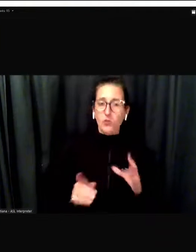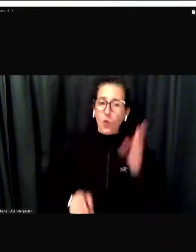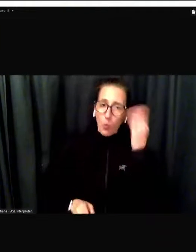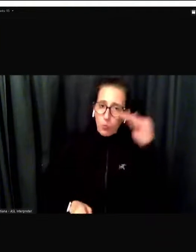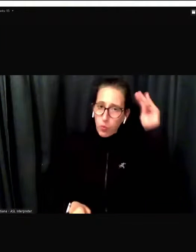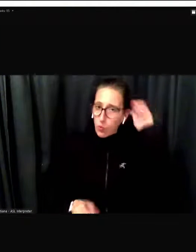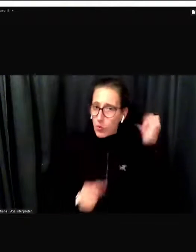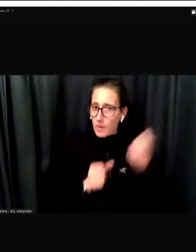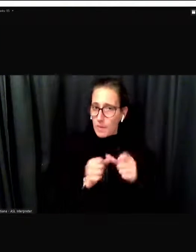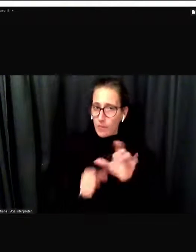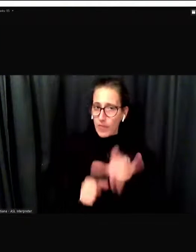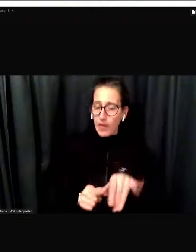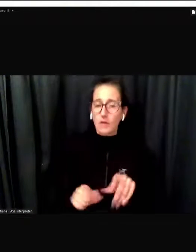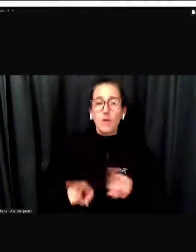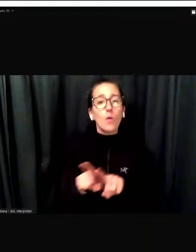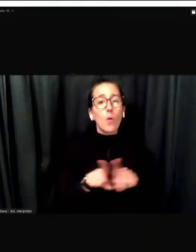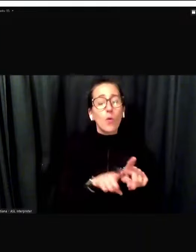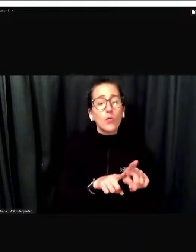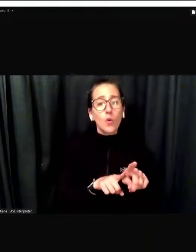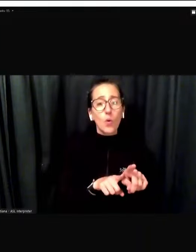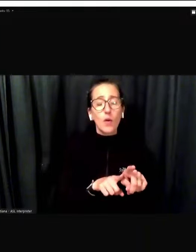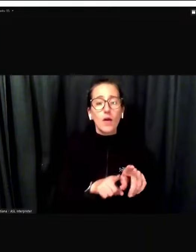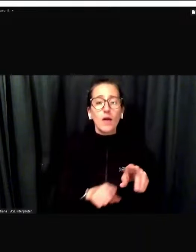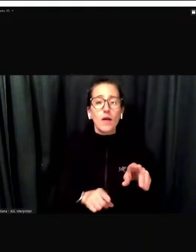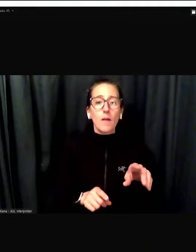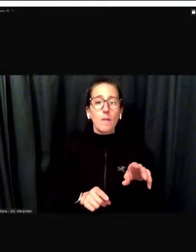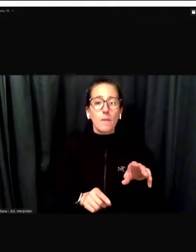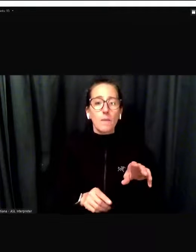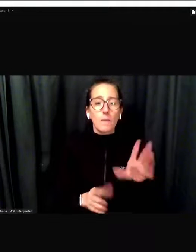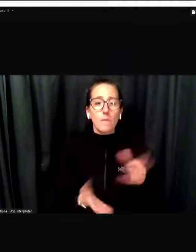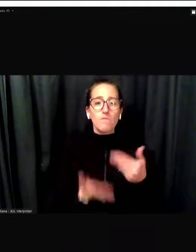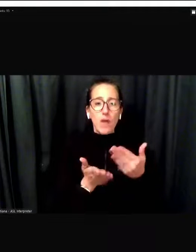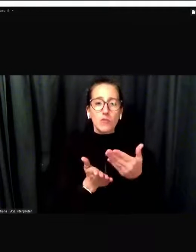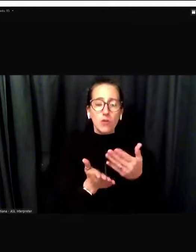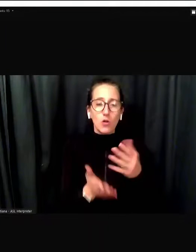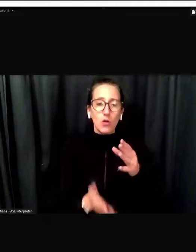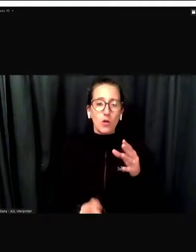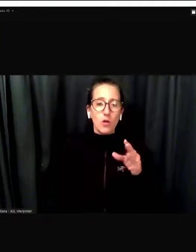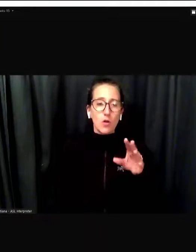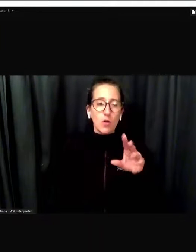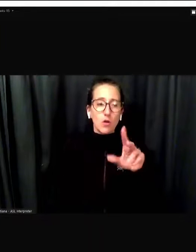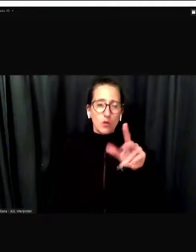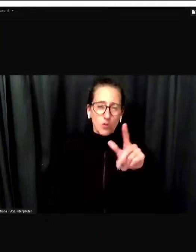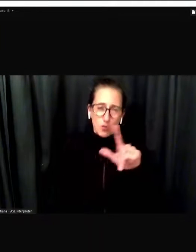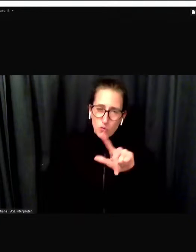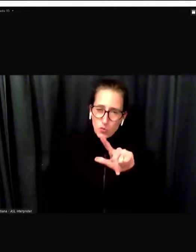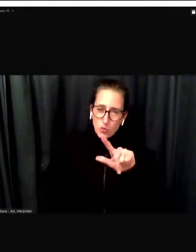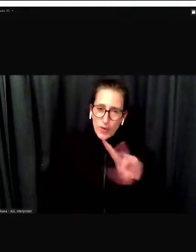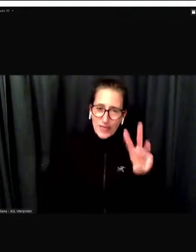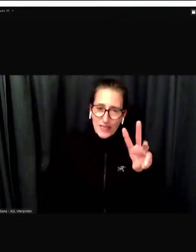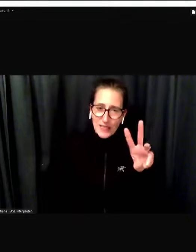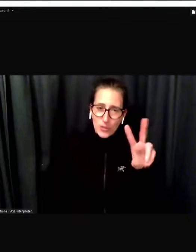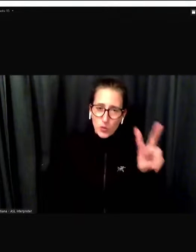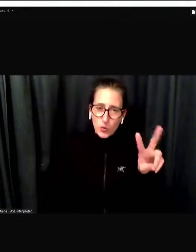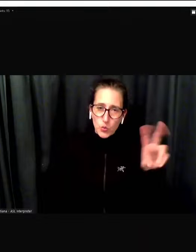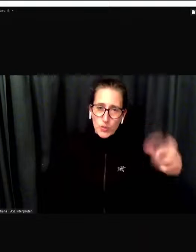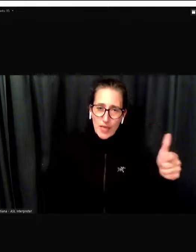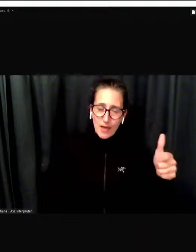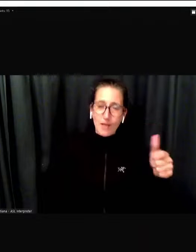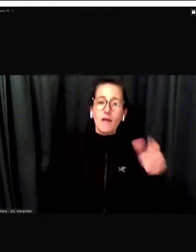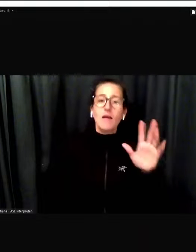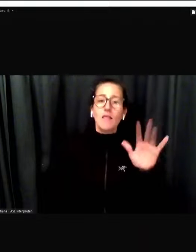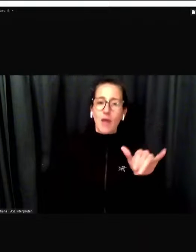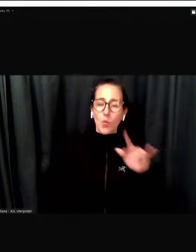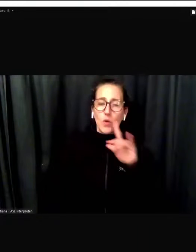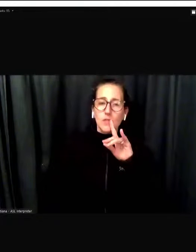Measure 26210 was a permanent supportive housing and homelessness measure that had a lot of wraparound services built